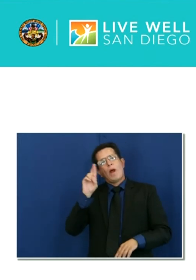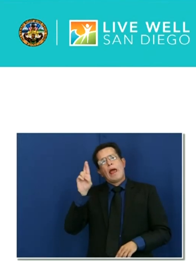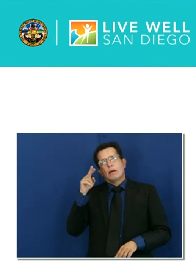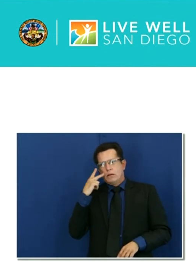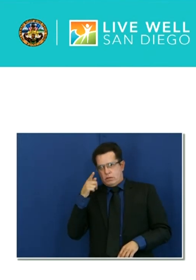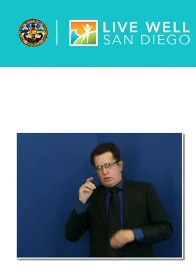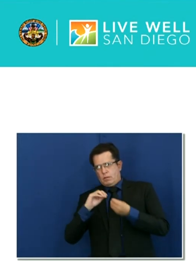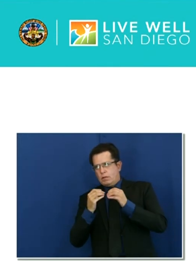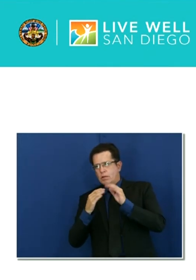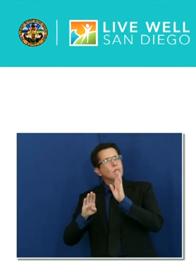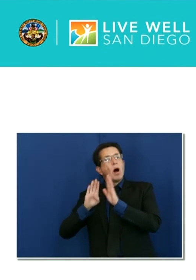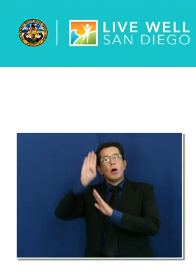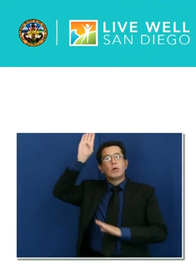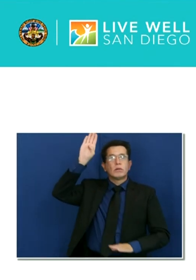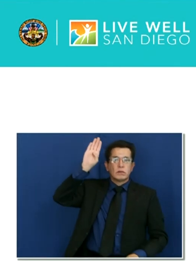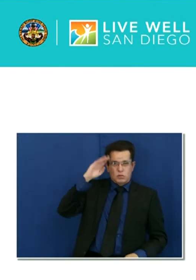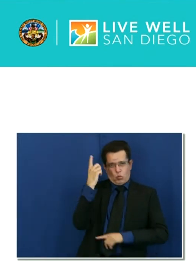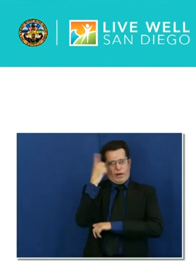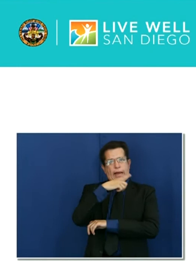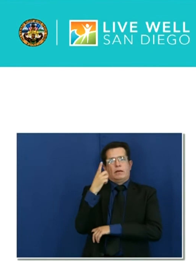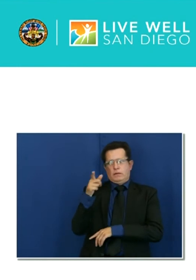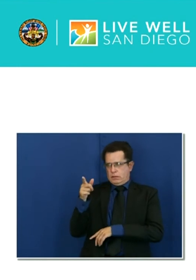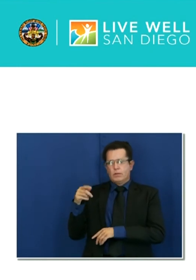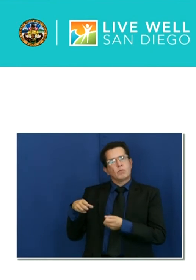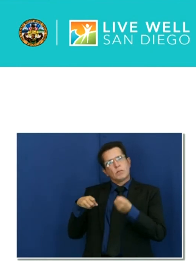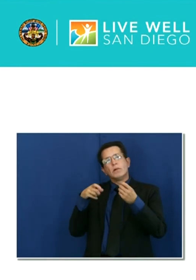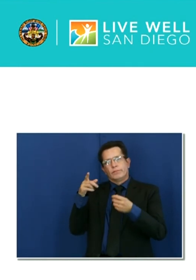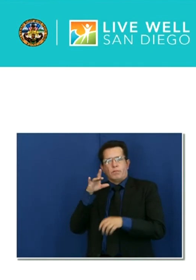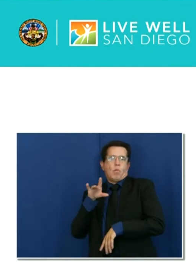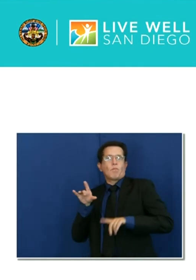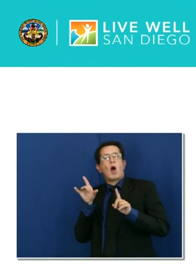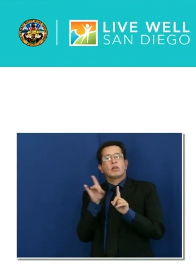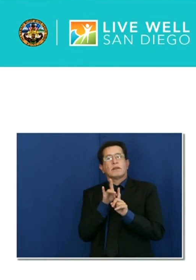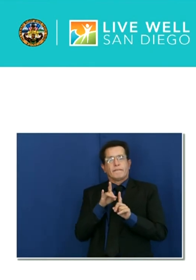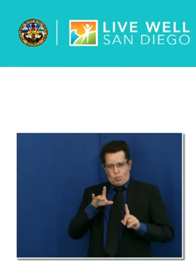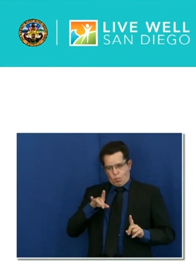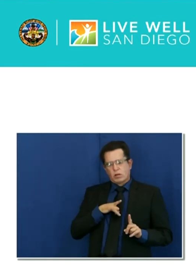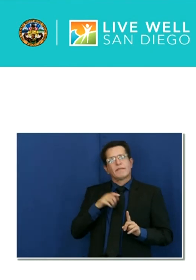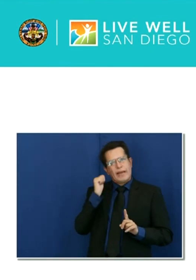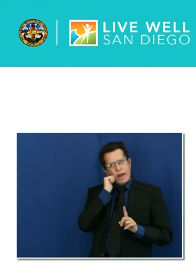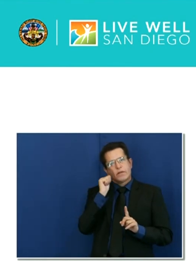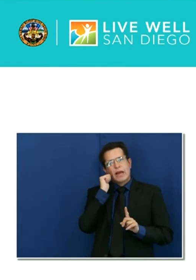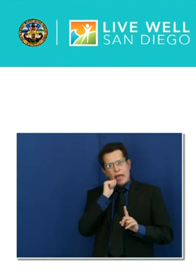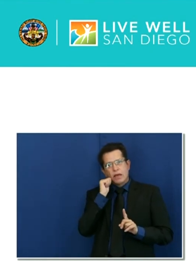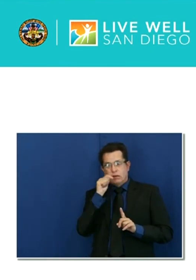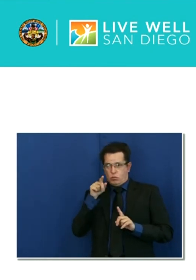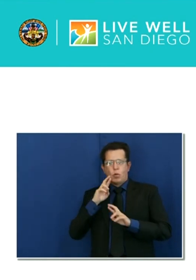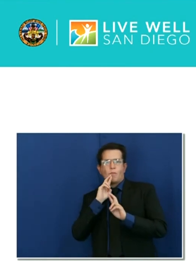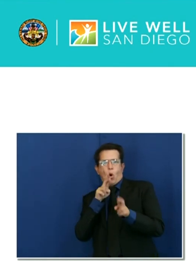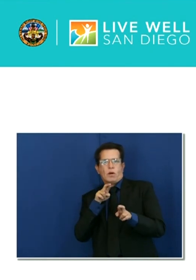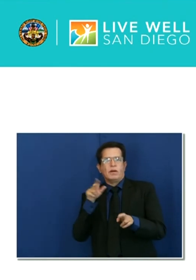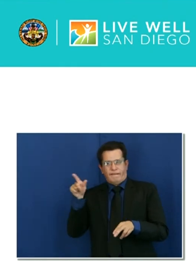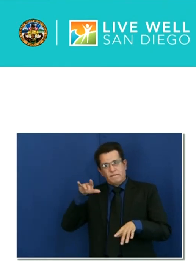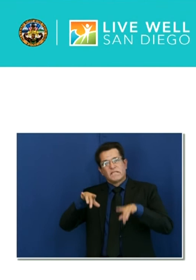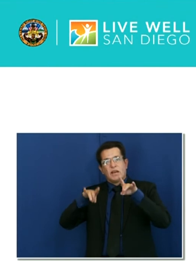of this slide. These are the number of daily reported cases, again